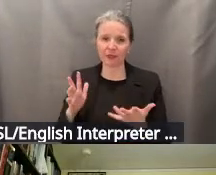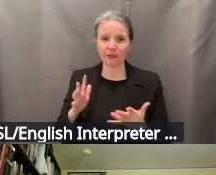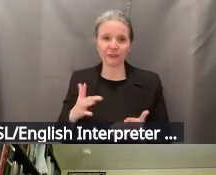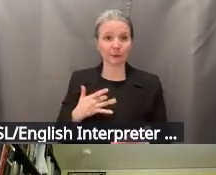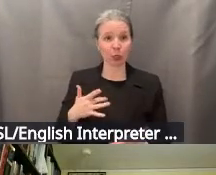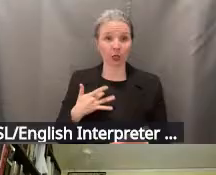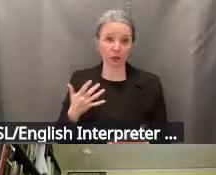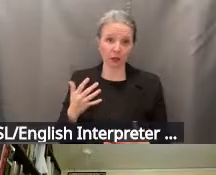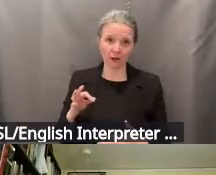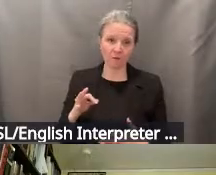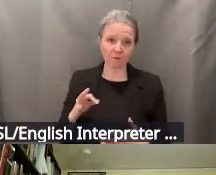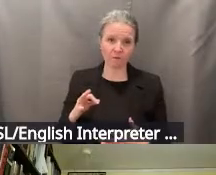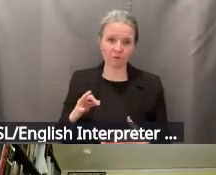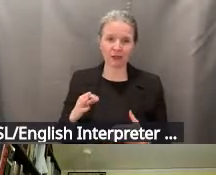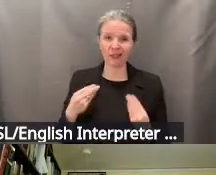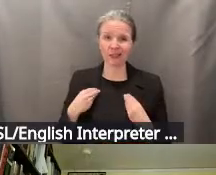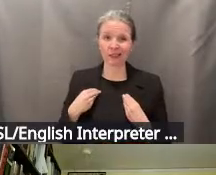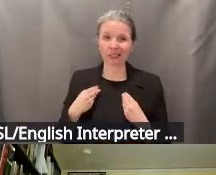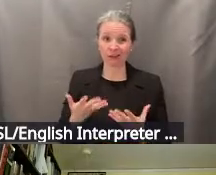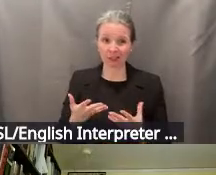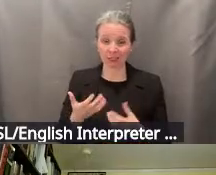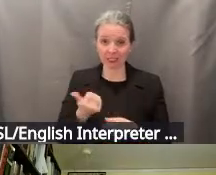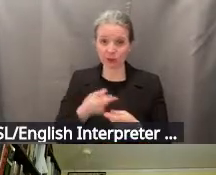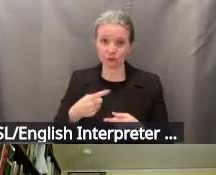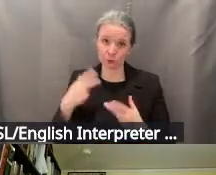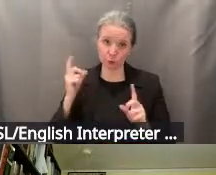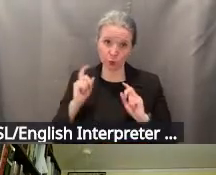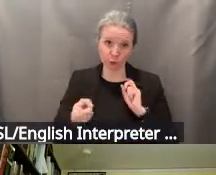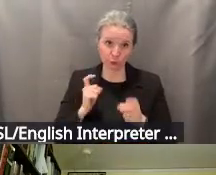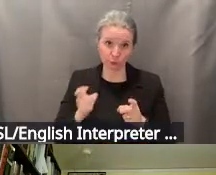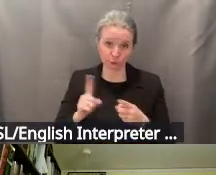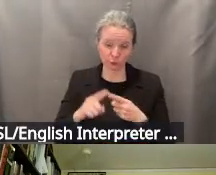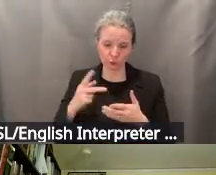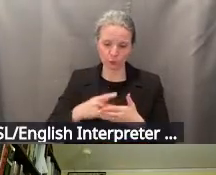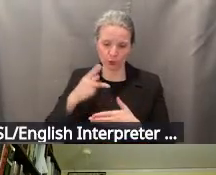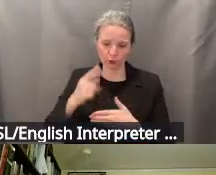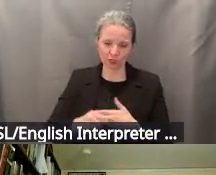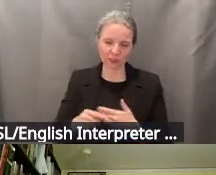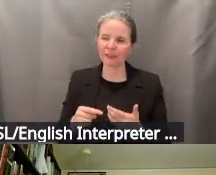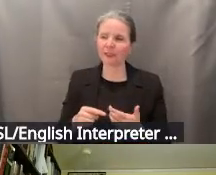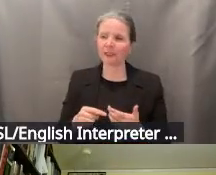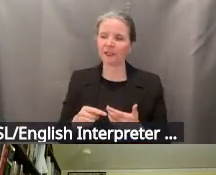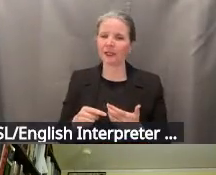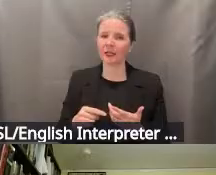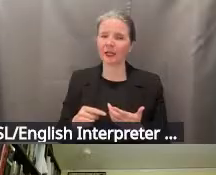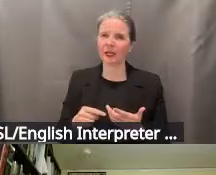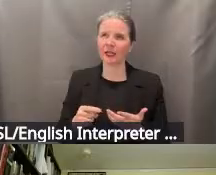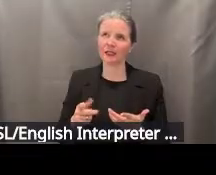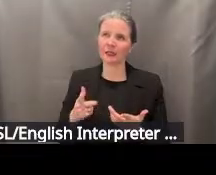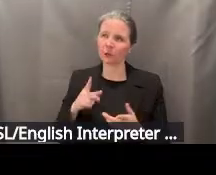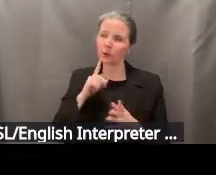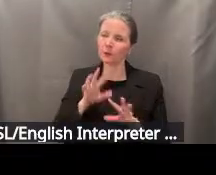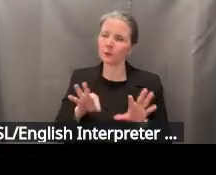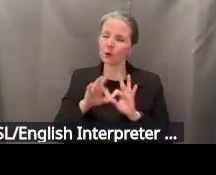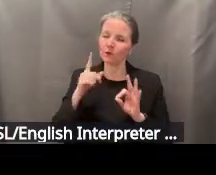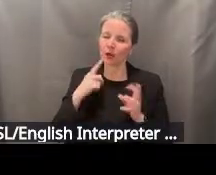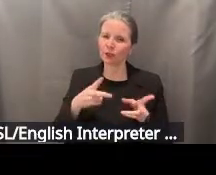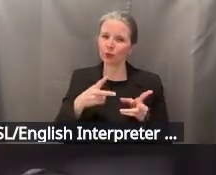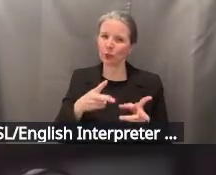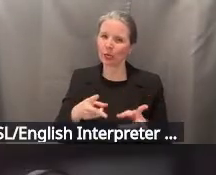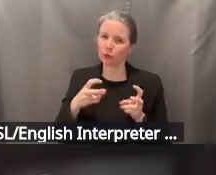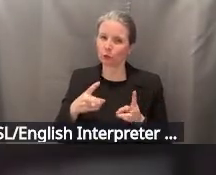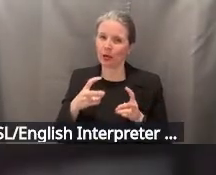of kind of giving that each of you have contributed, it behooves us to extract as